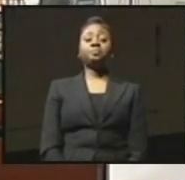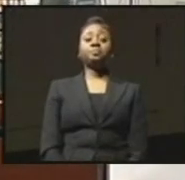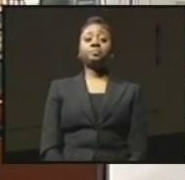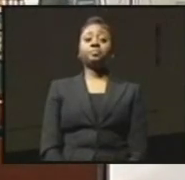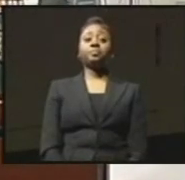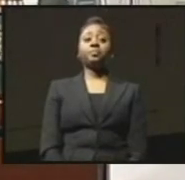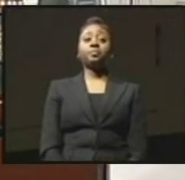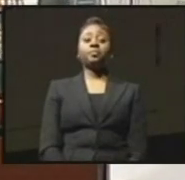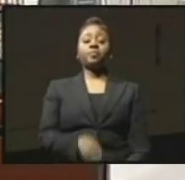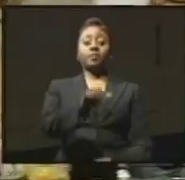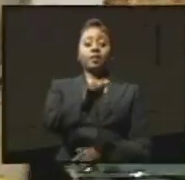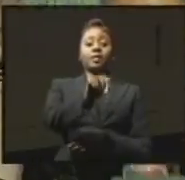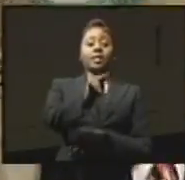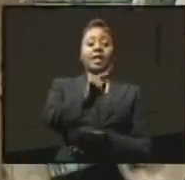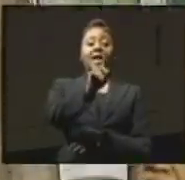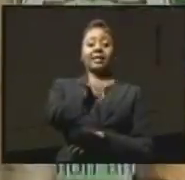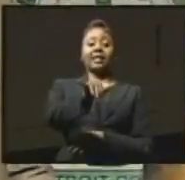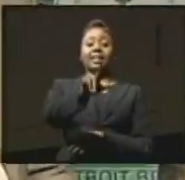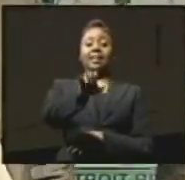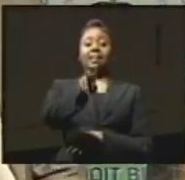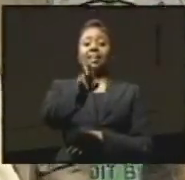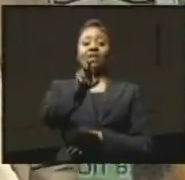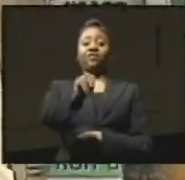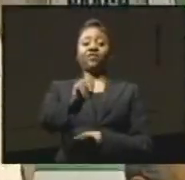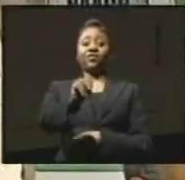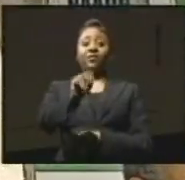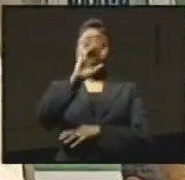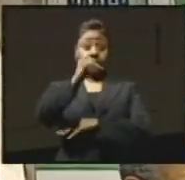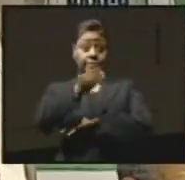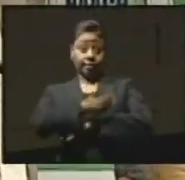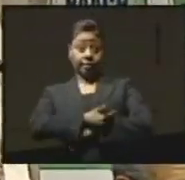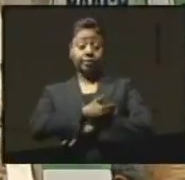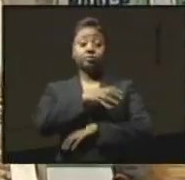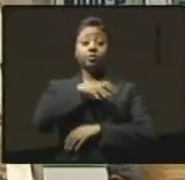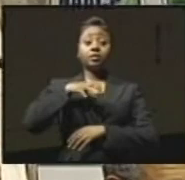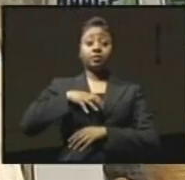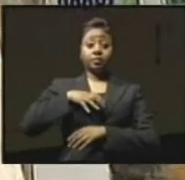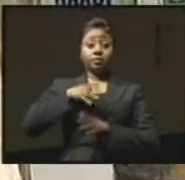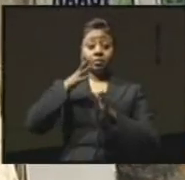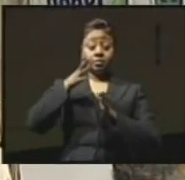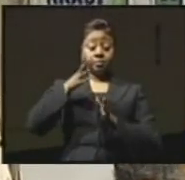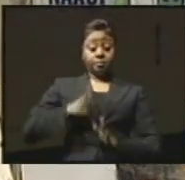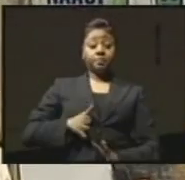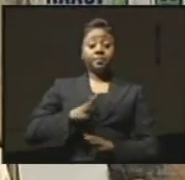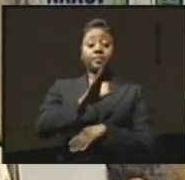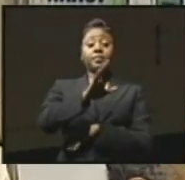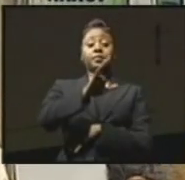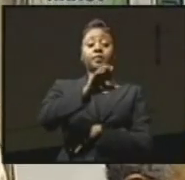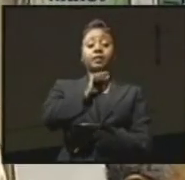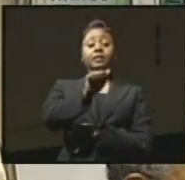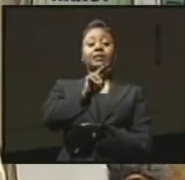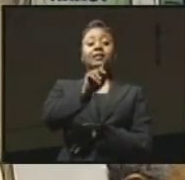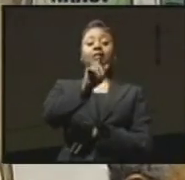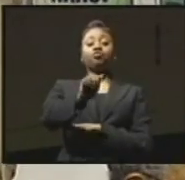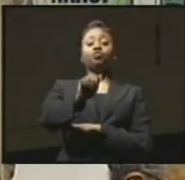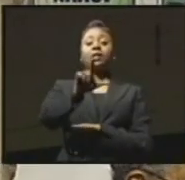Mr. Andy Levin, son of U.S. Congressman Sandra Levin, 12th Congressional District,